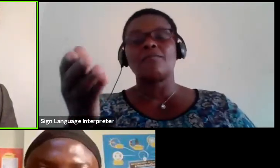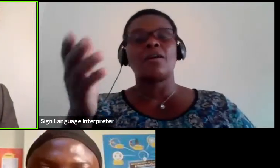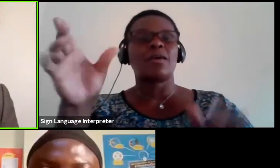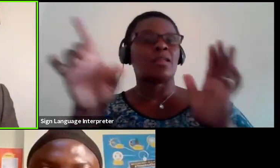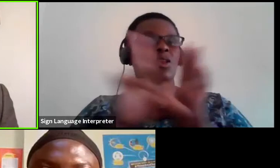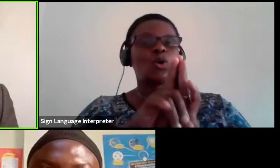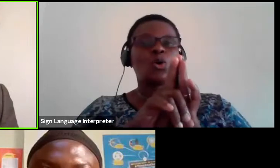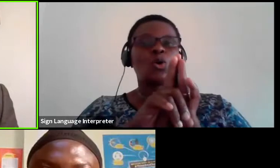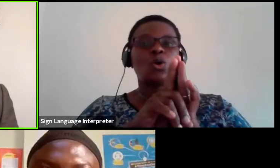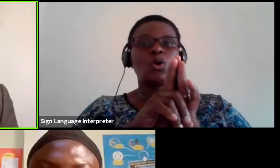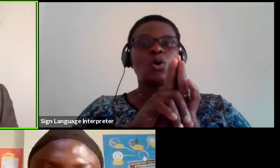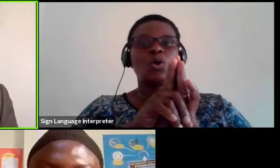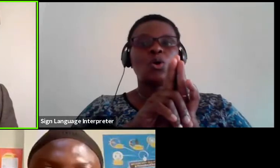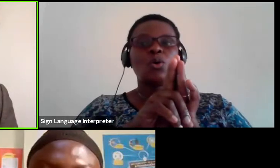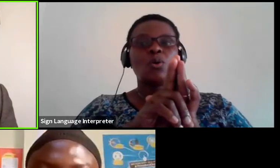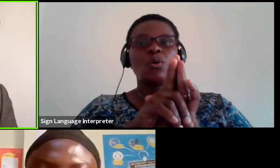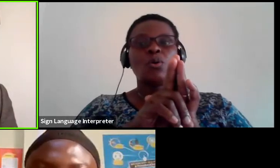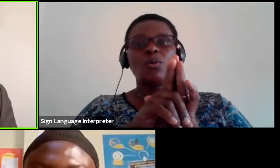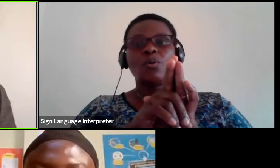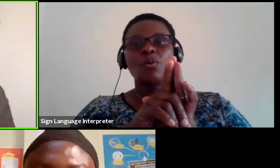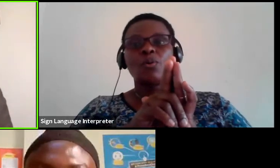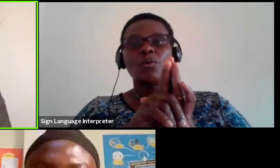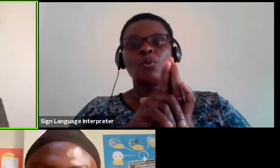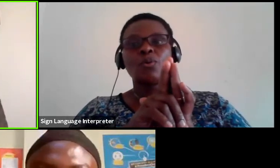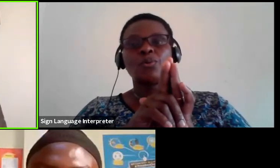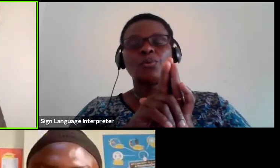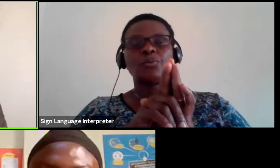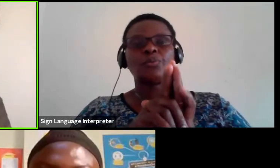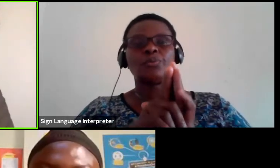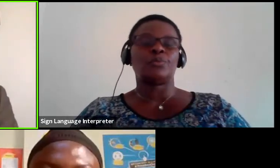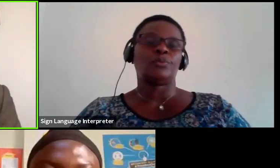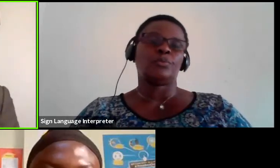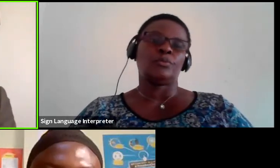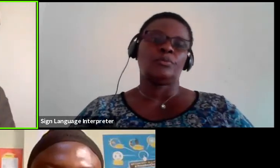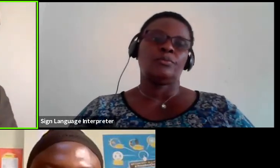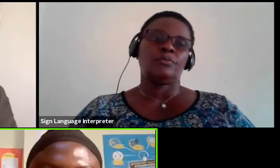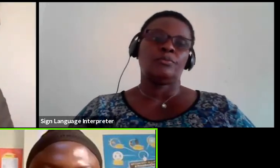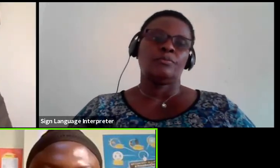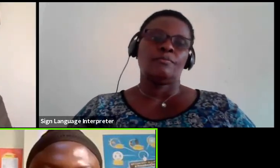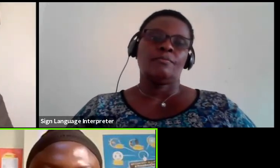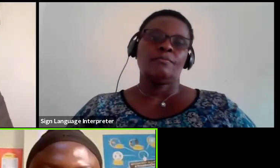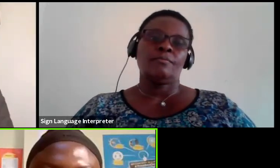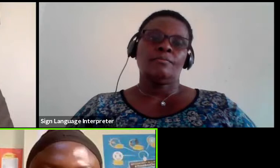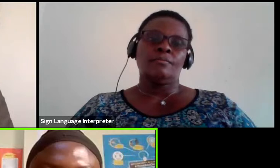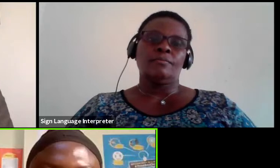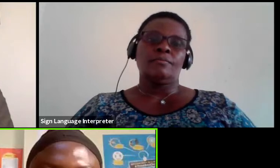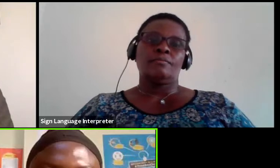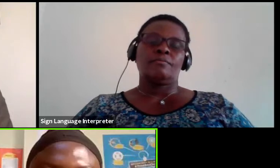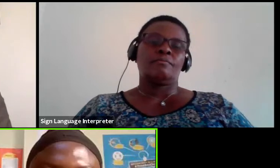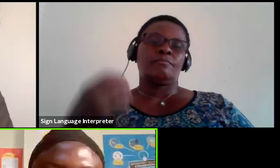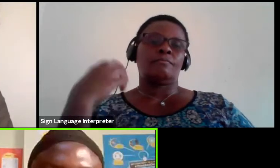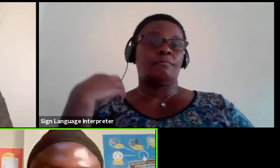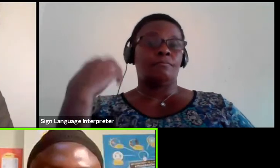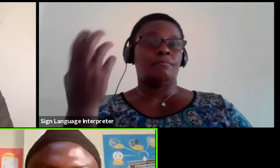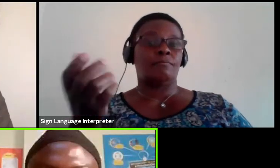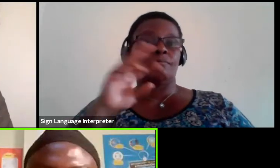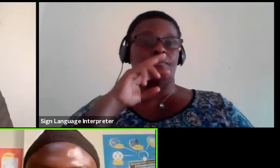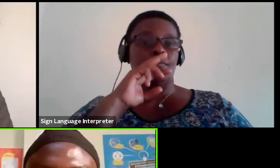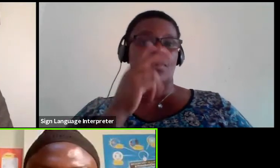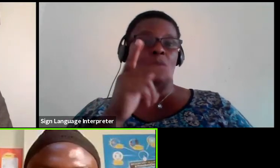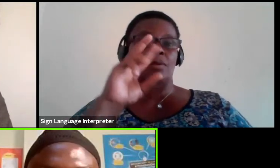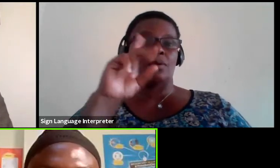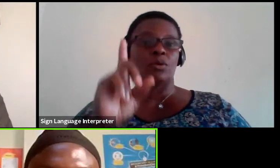suffers from its applicability. Yes, there's one over to you. Yeah, I think there are two folds. The first thing